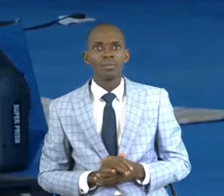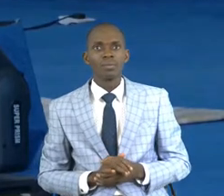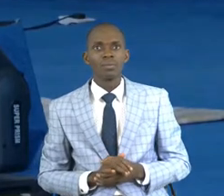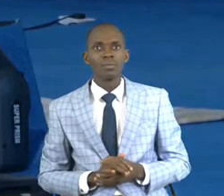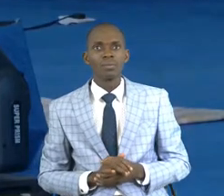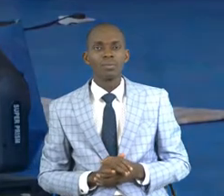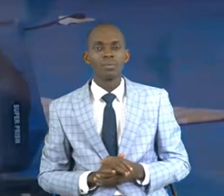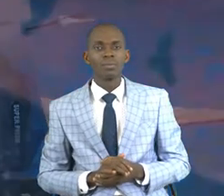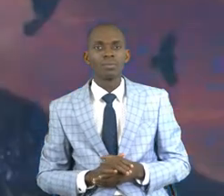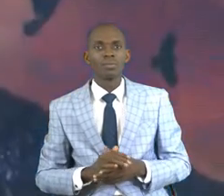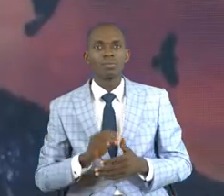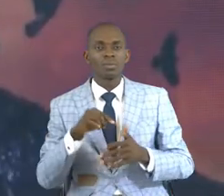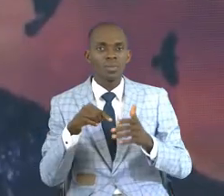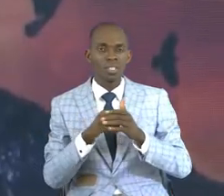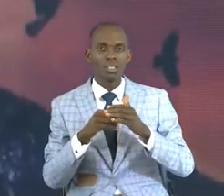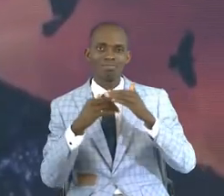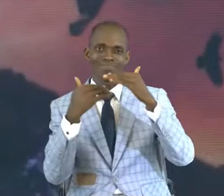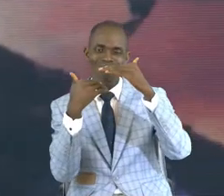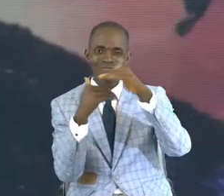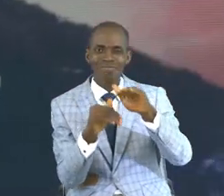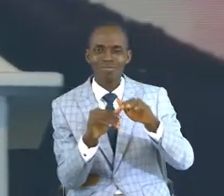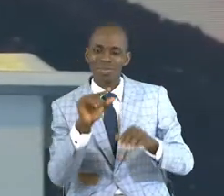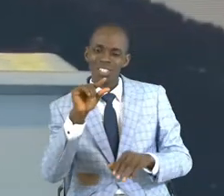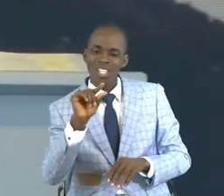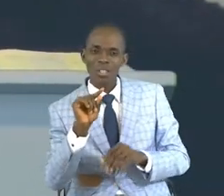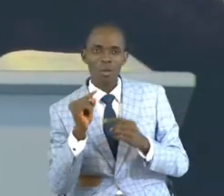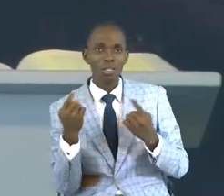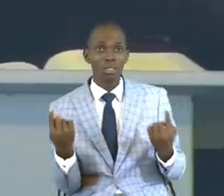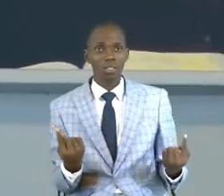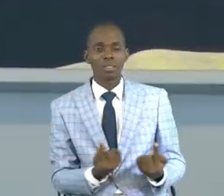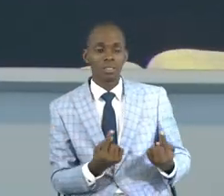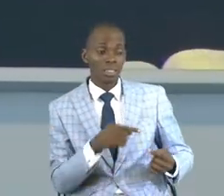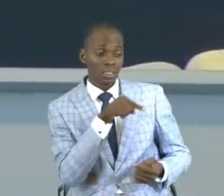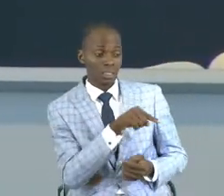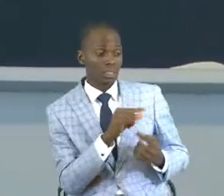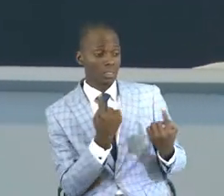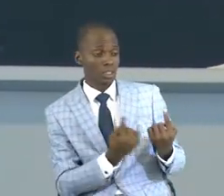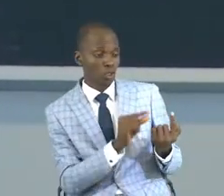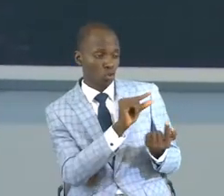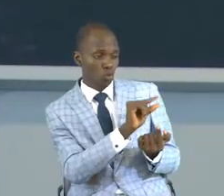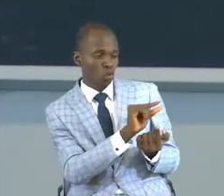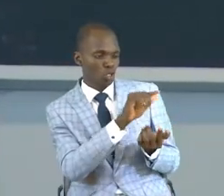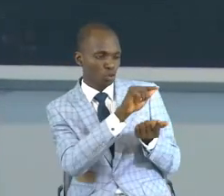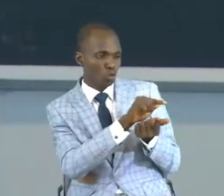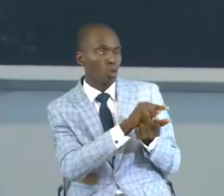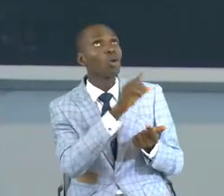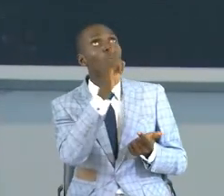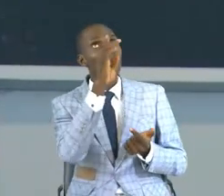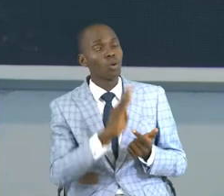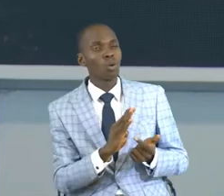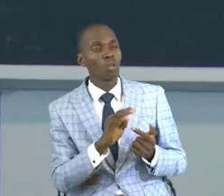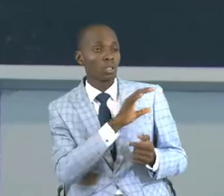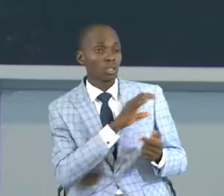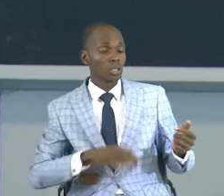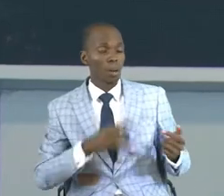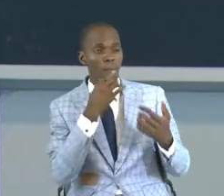hateful sin, and from this sin that brings untold suffering to